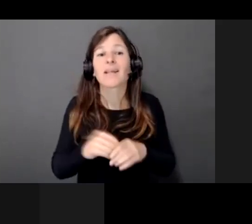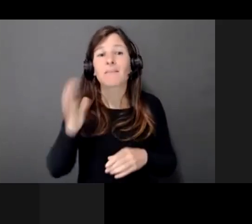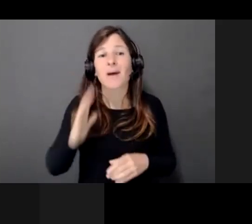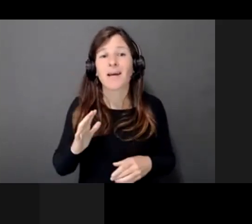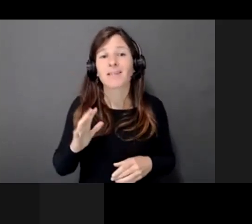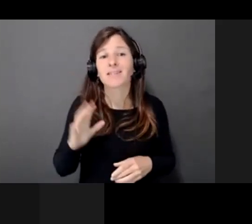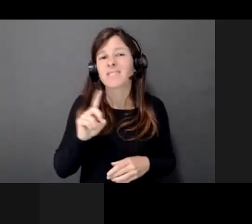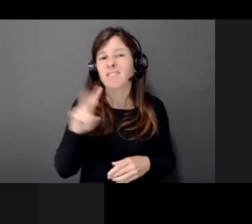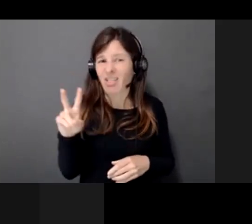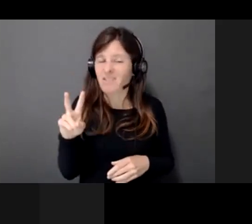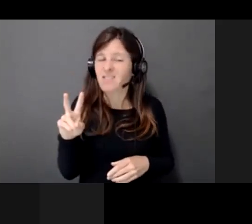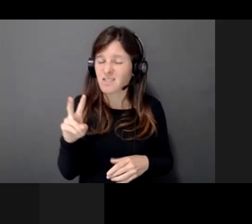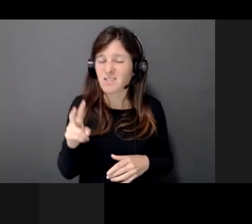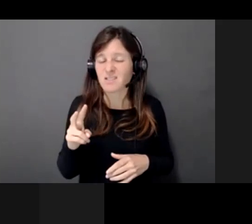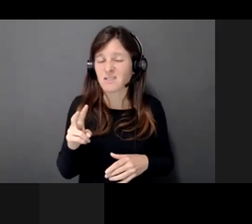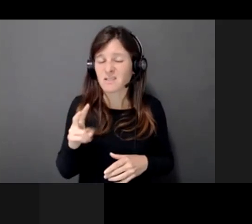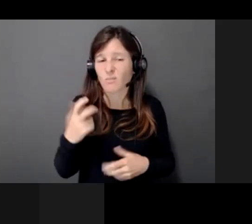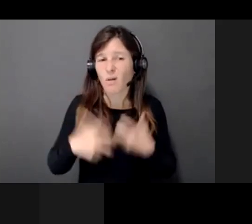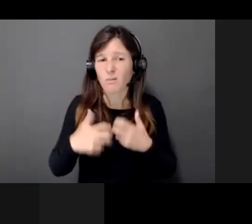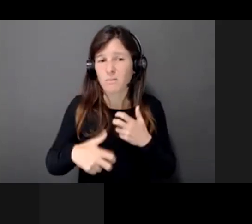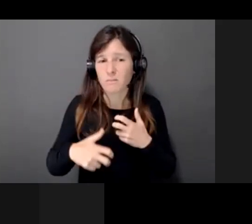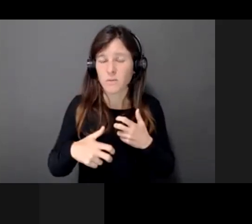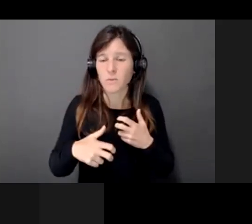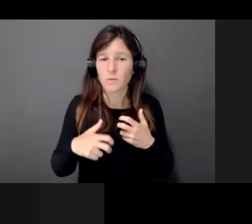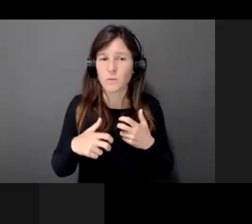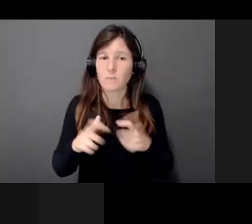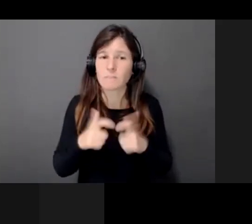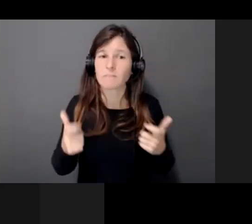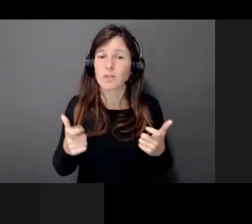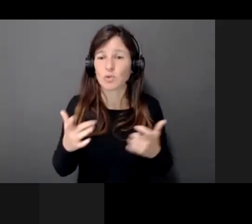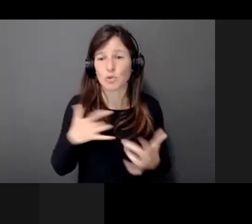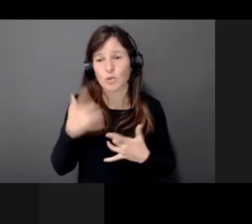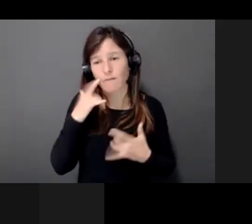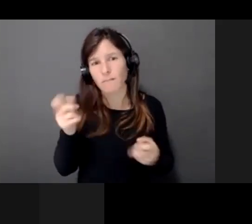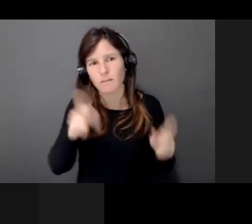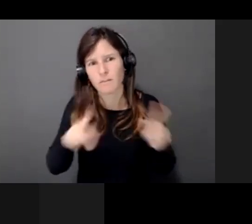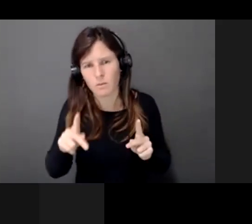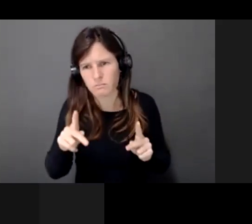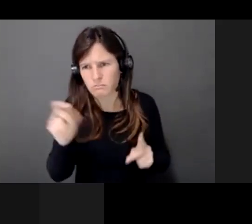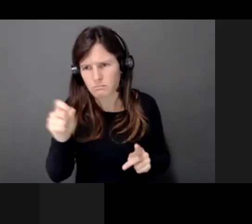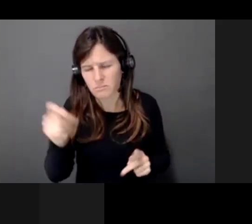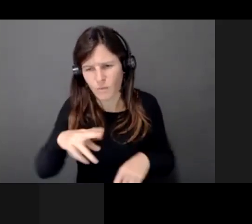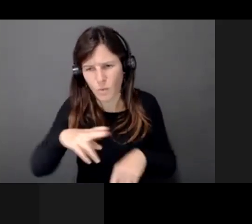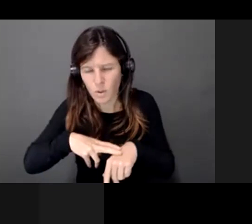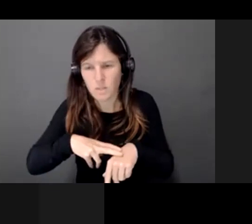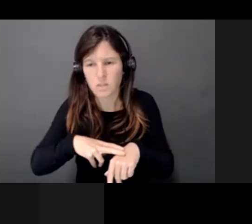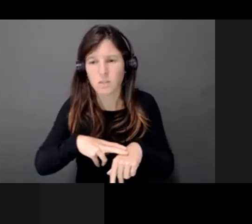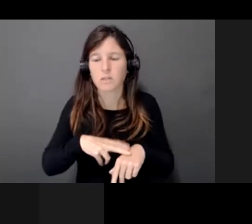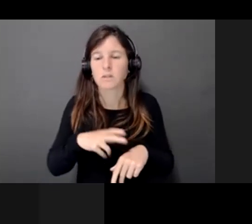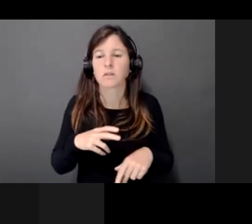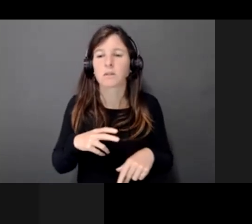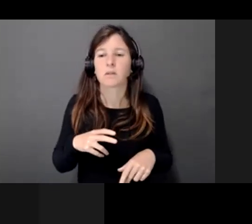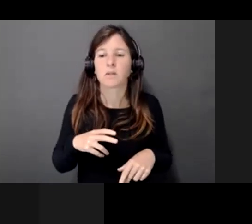often continues to be, which is of great concern to many people for good reasons. The crimes that happen